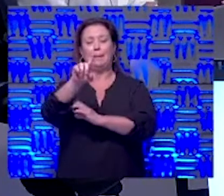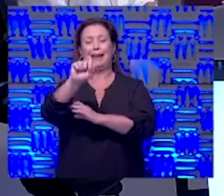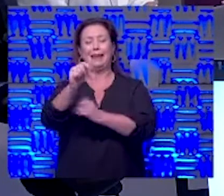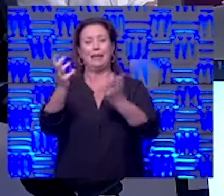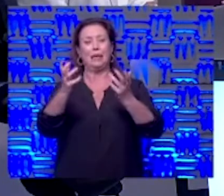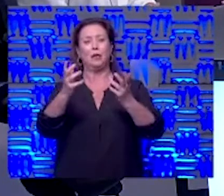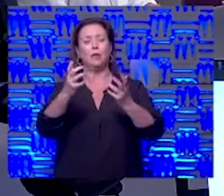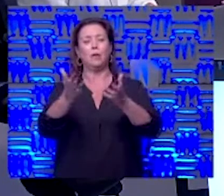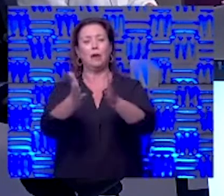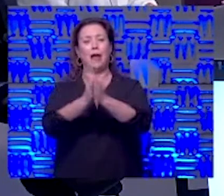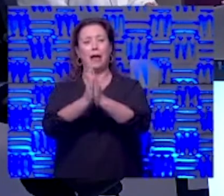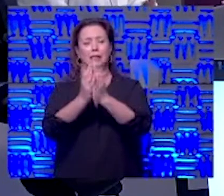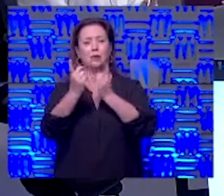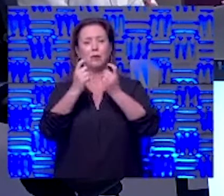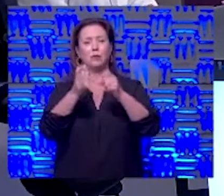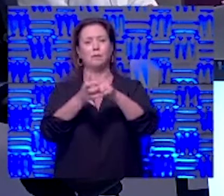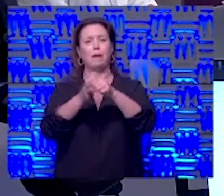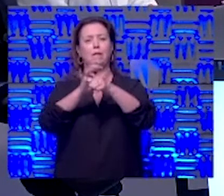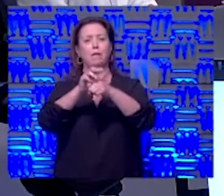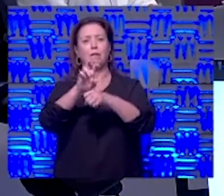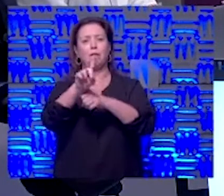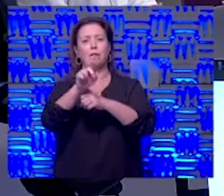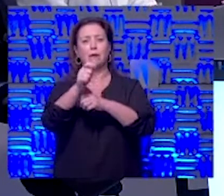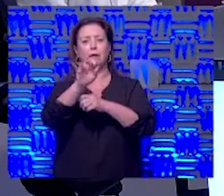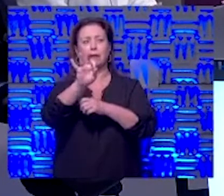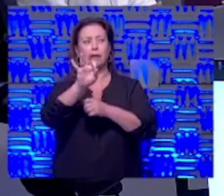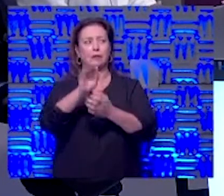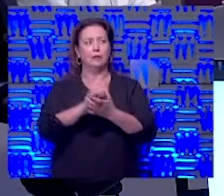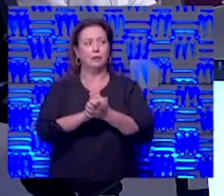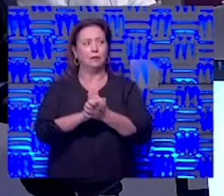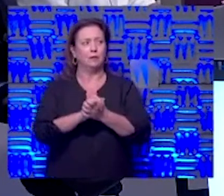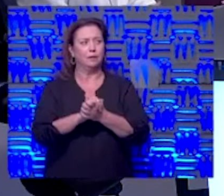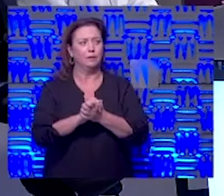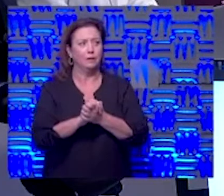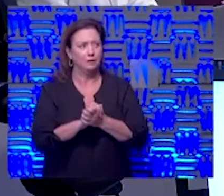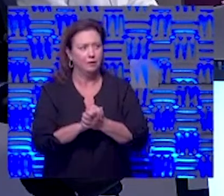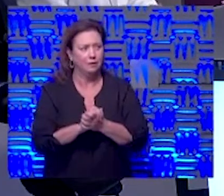that have pressing questions about COVID-19 today?